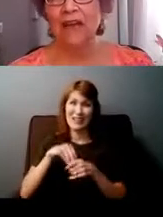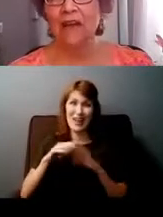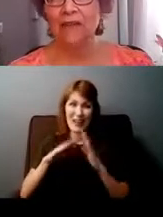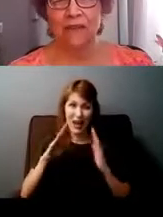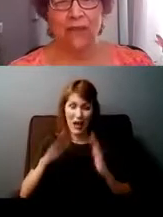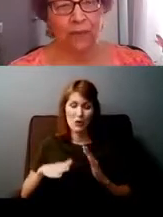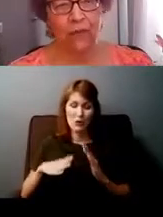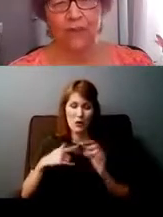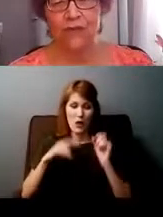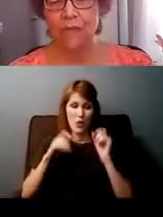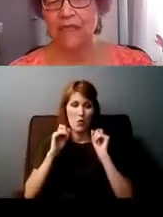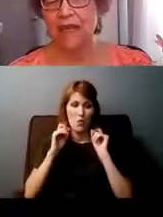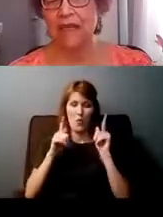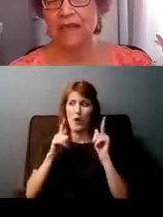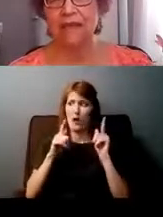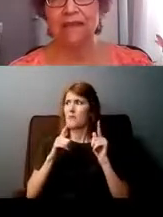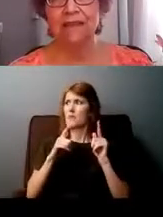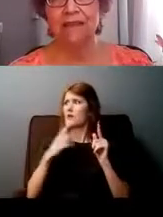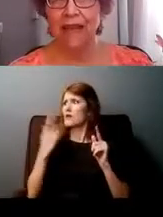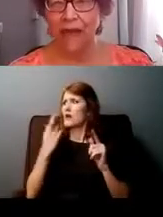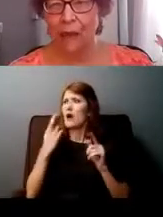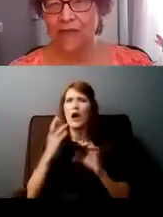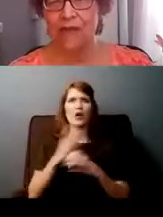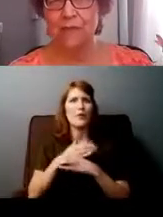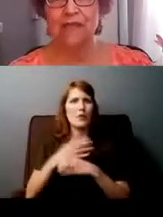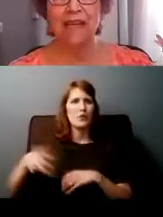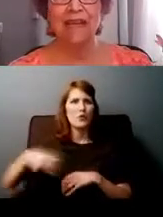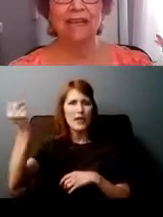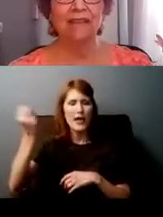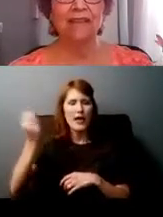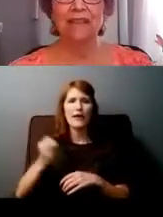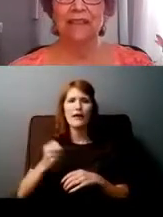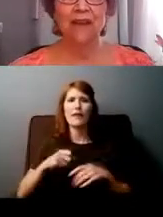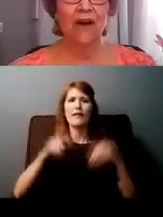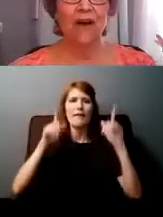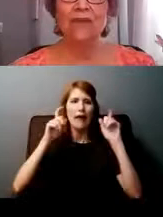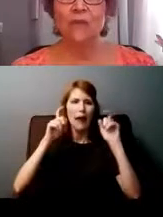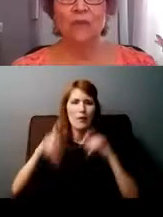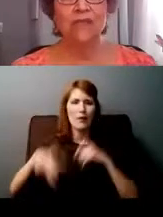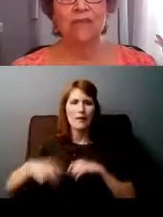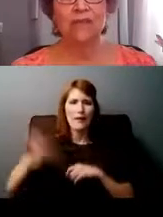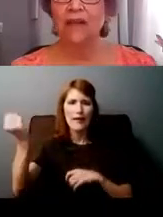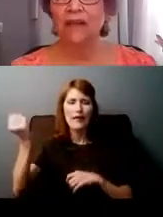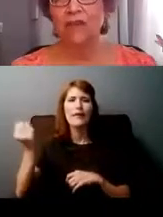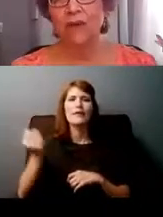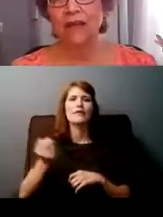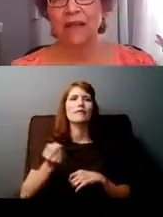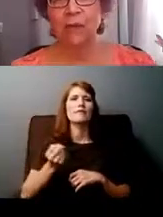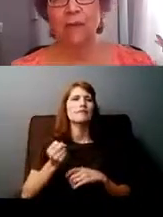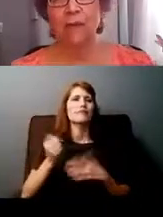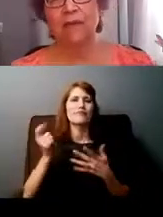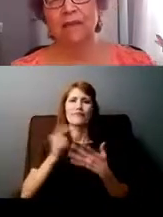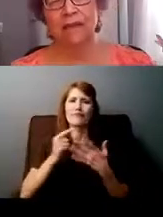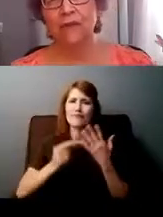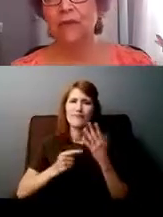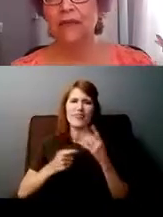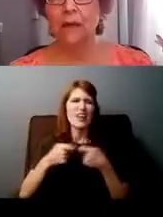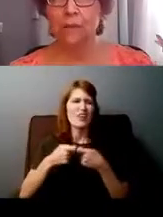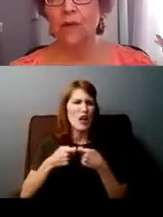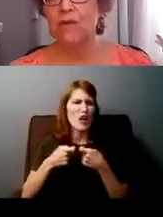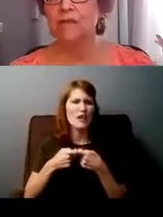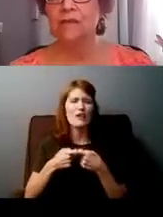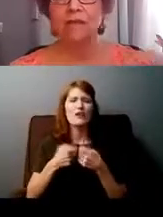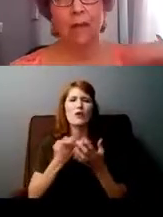found out that computers had been taken, cameras had been taken, all sorts of electronic equipment, including